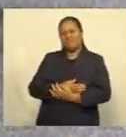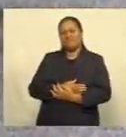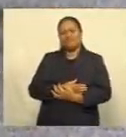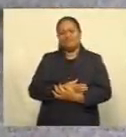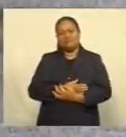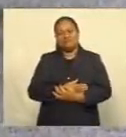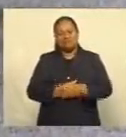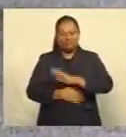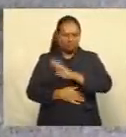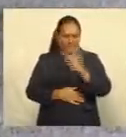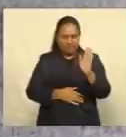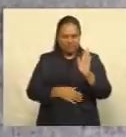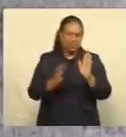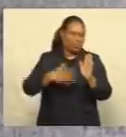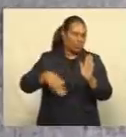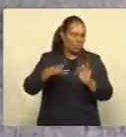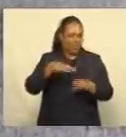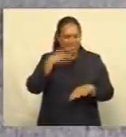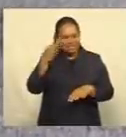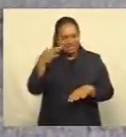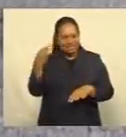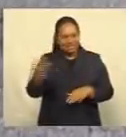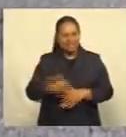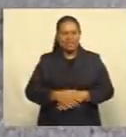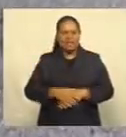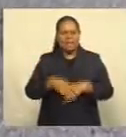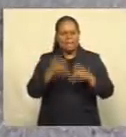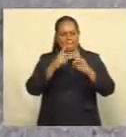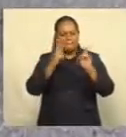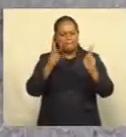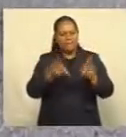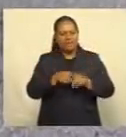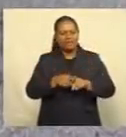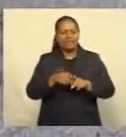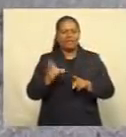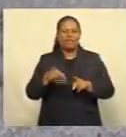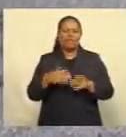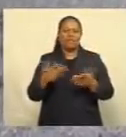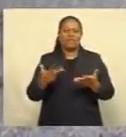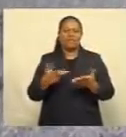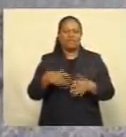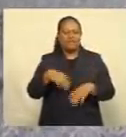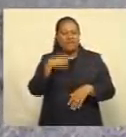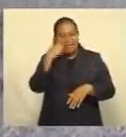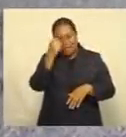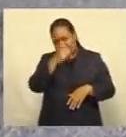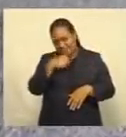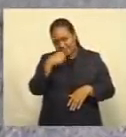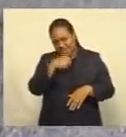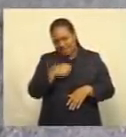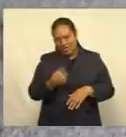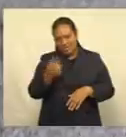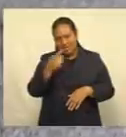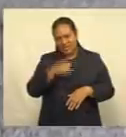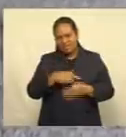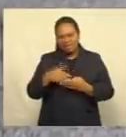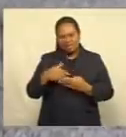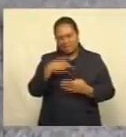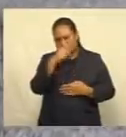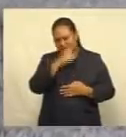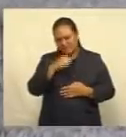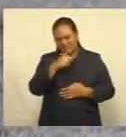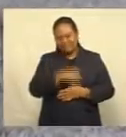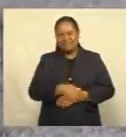Dolavina to all in Singatoka. This beautiful shot is from there too, a mother pig and her piglet taking a stroll.